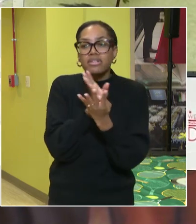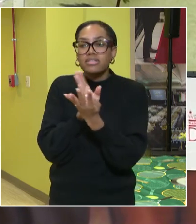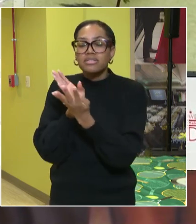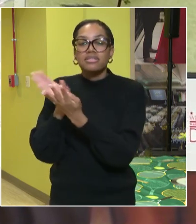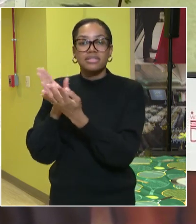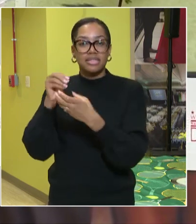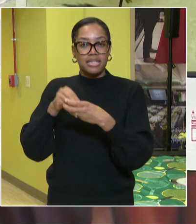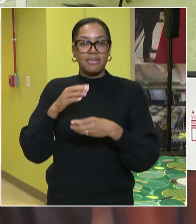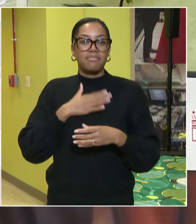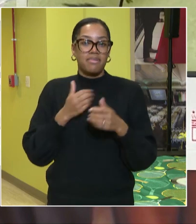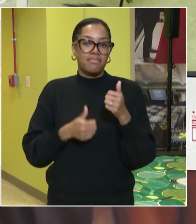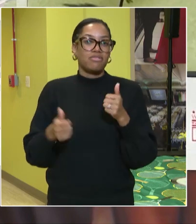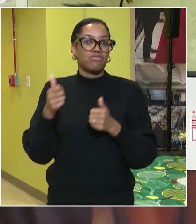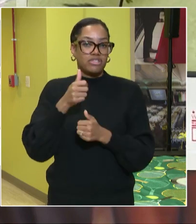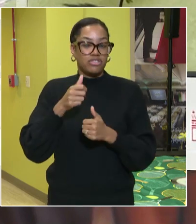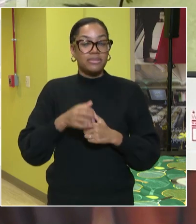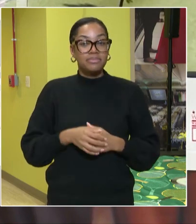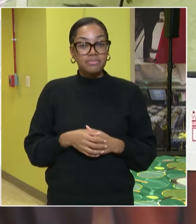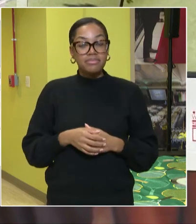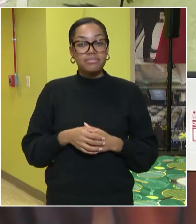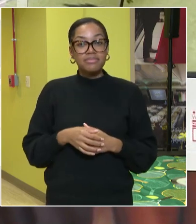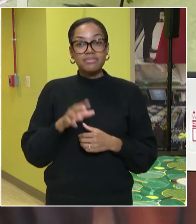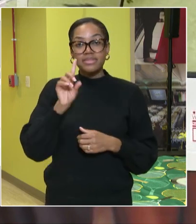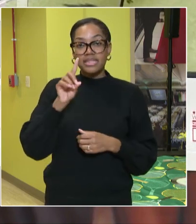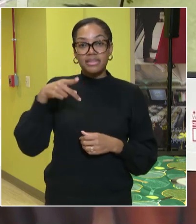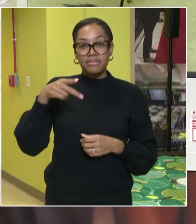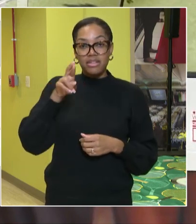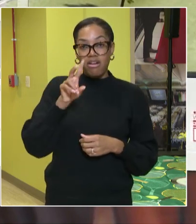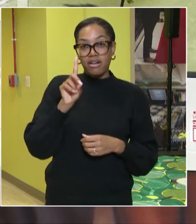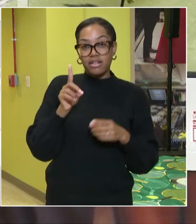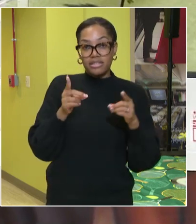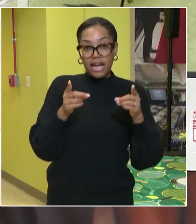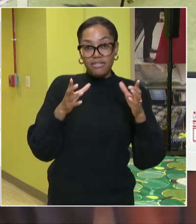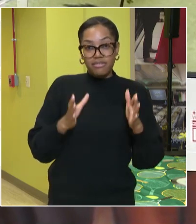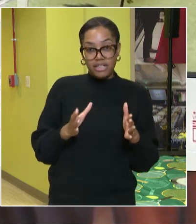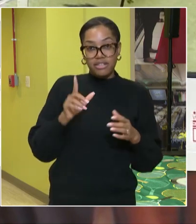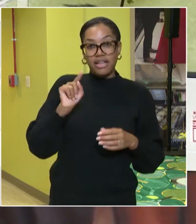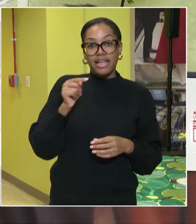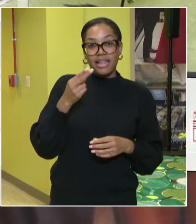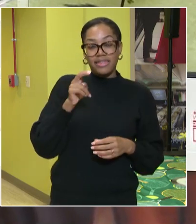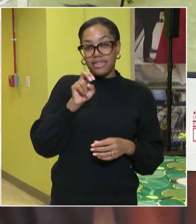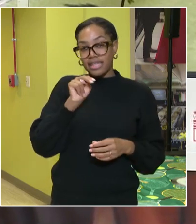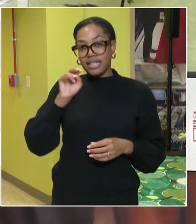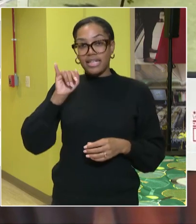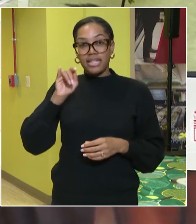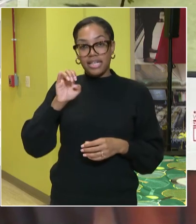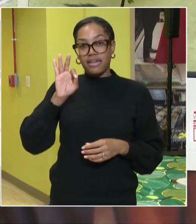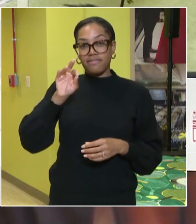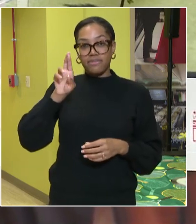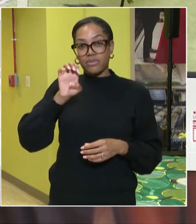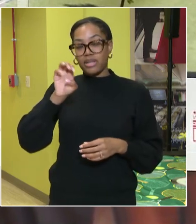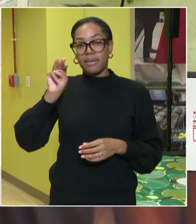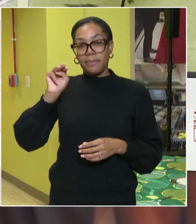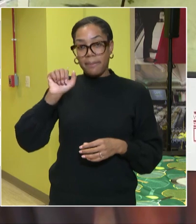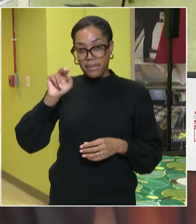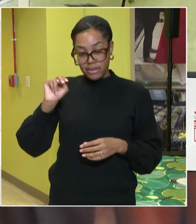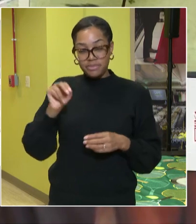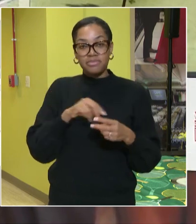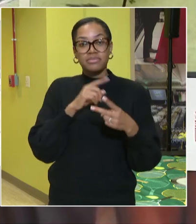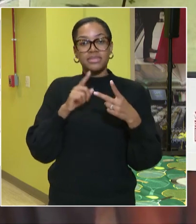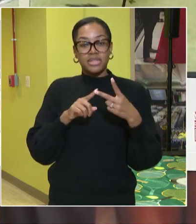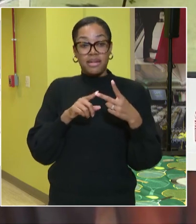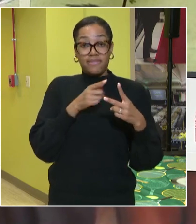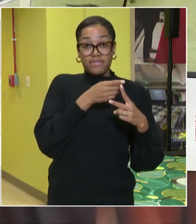my administration. But the DPR director is Thini Freeman, and she will be followed by